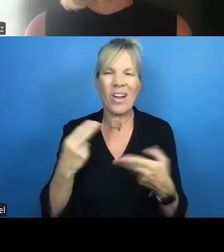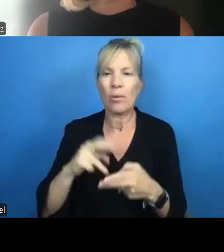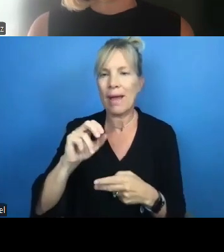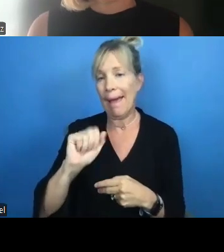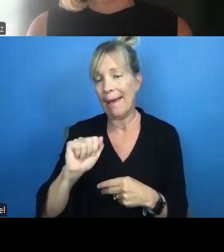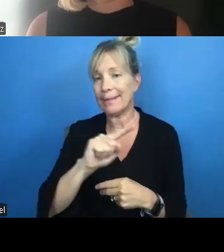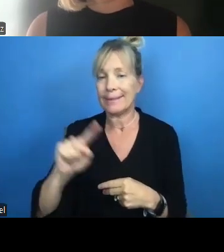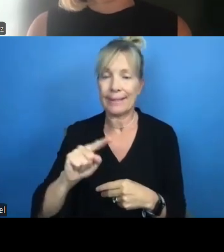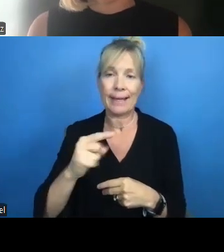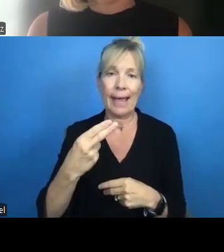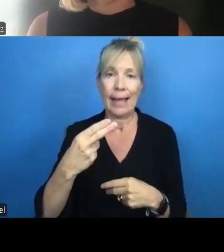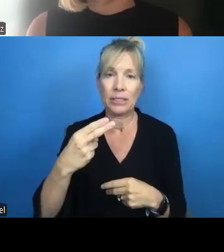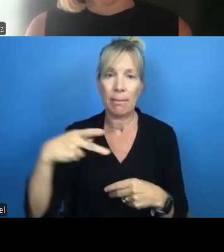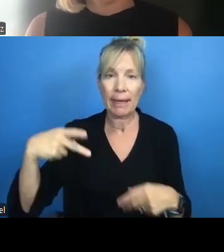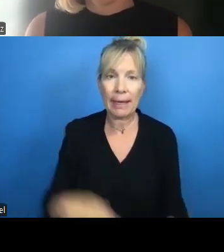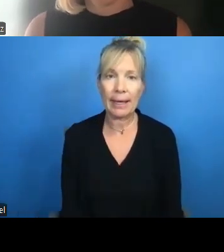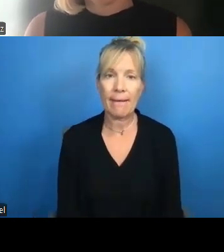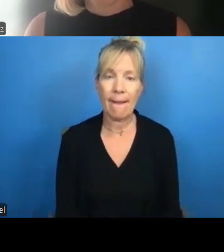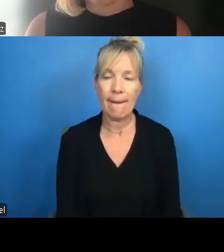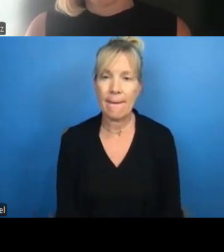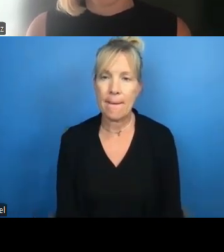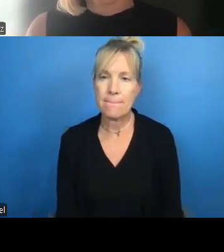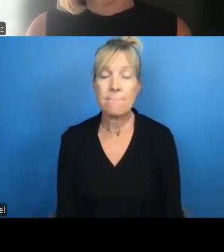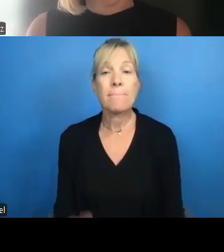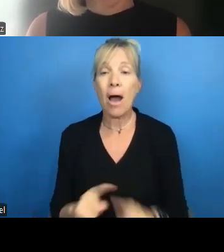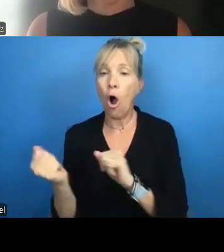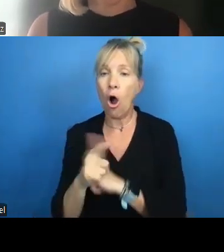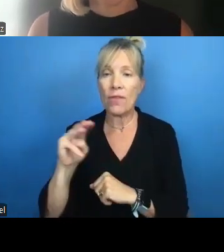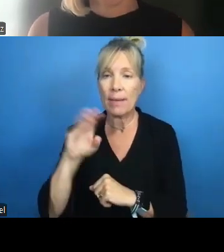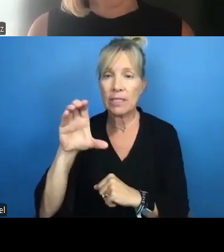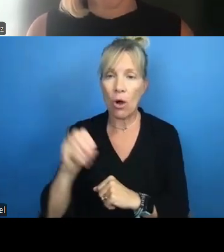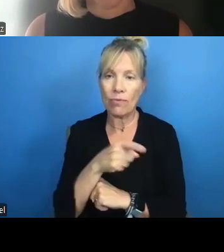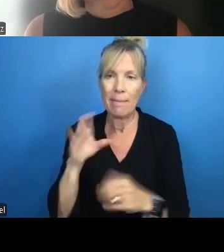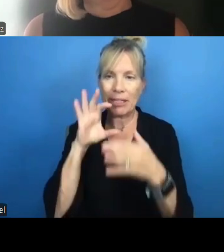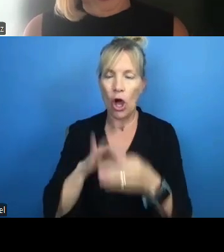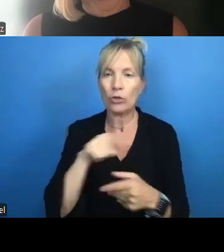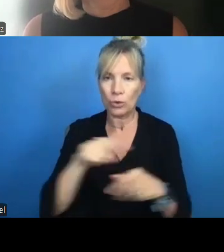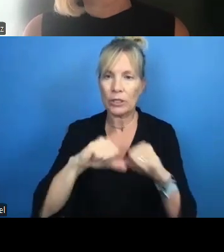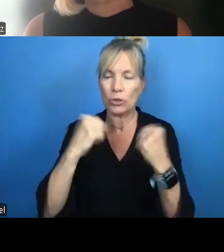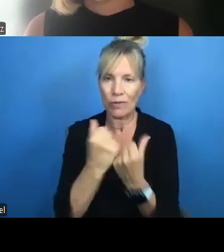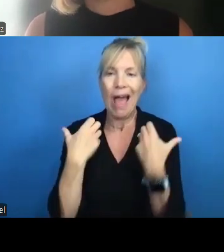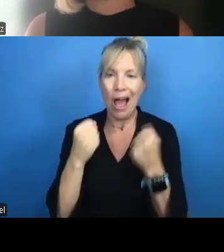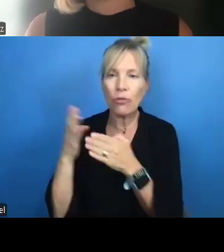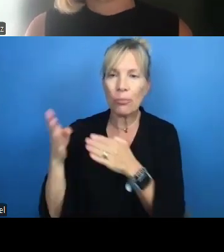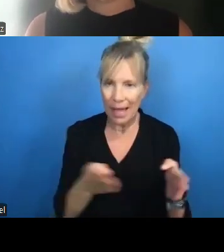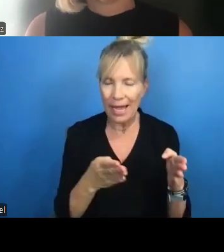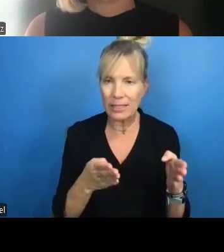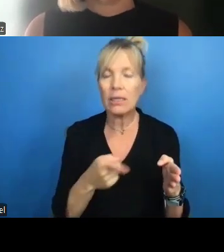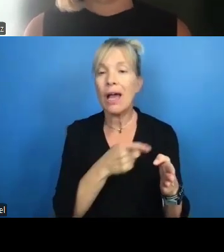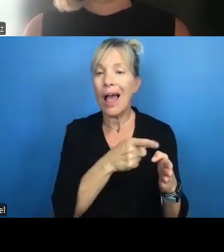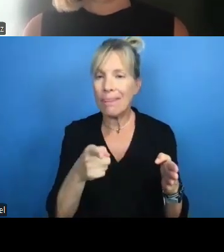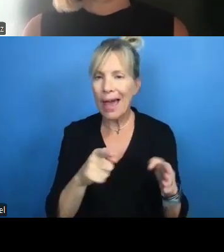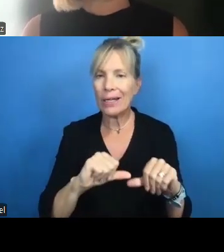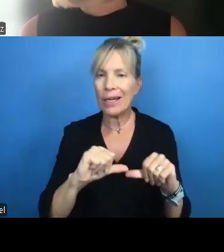AZHP, but they all of our MCOs belong to the Association of Health Plans, and the association